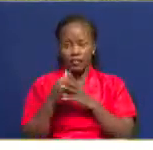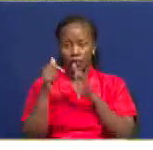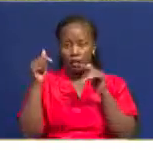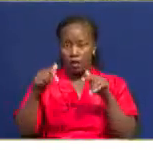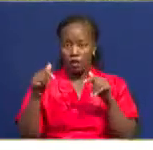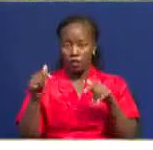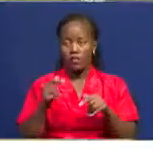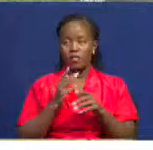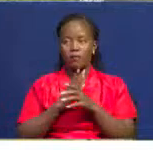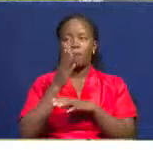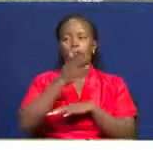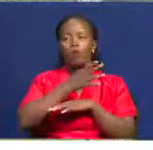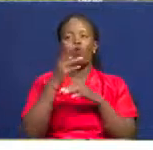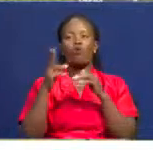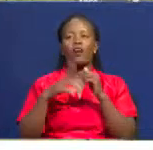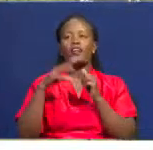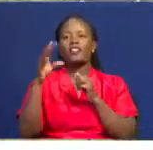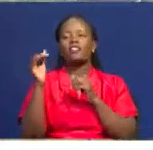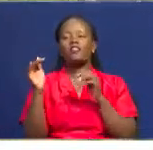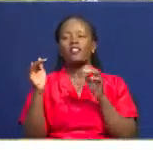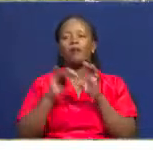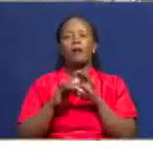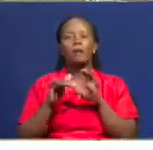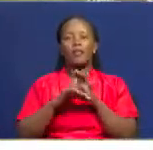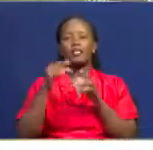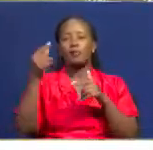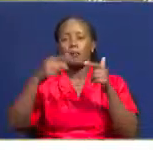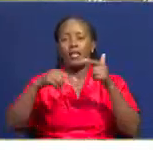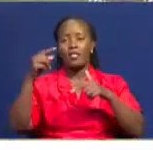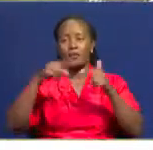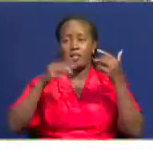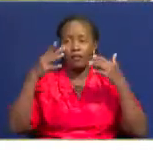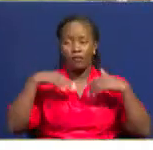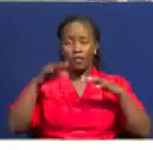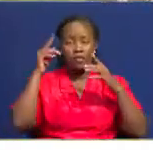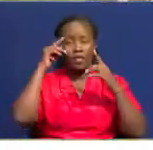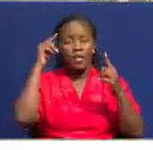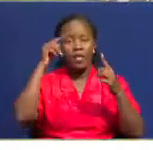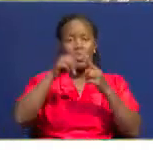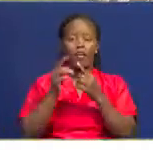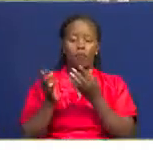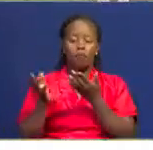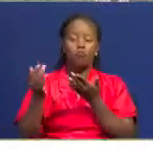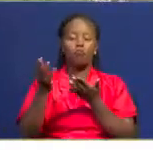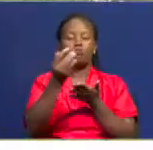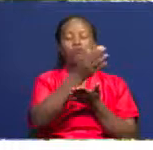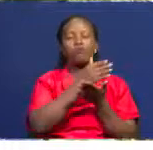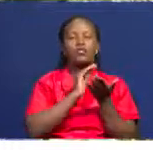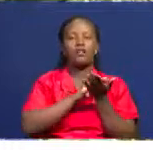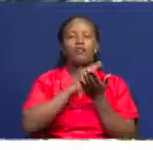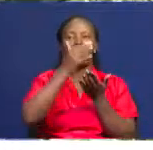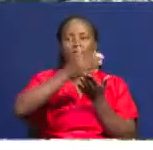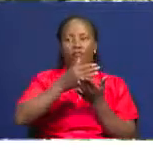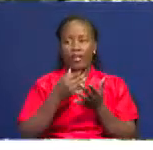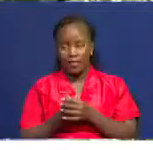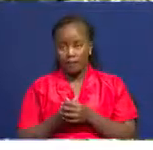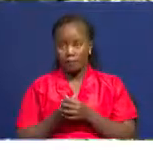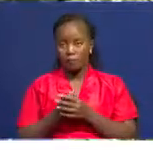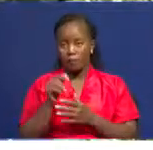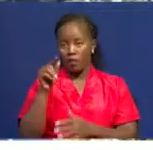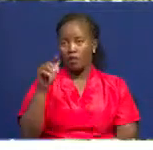golfers competed in the Patronage Golf event aimed at raising funds to complete the golf club. Ndumberi Golf